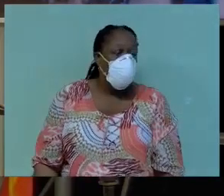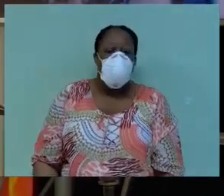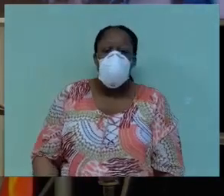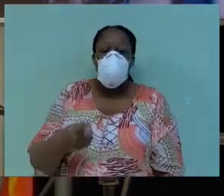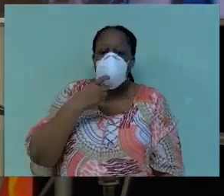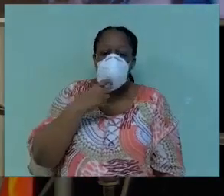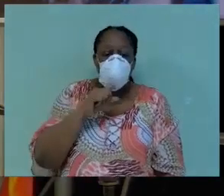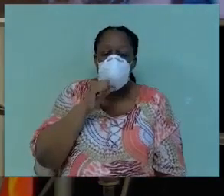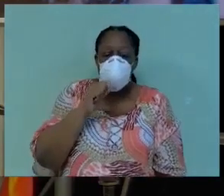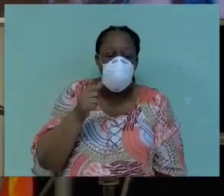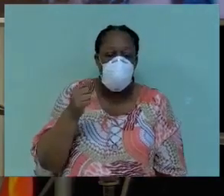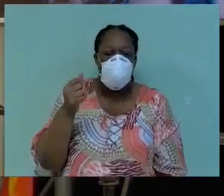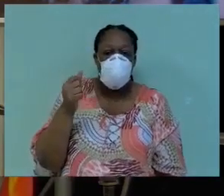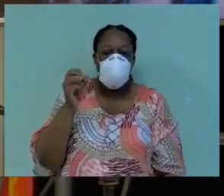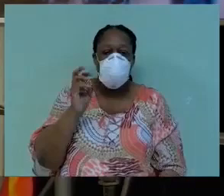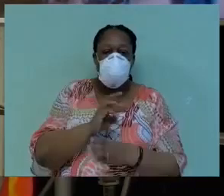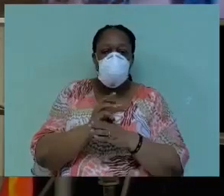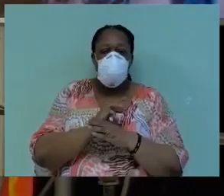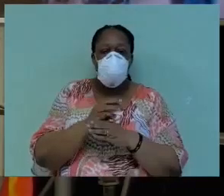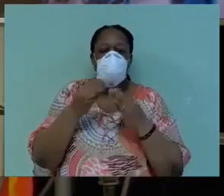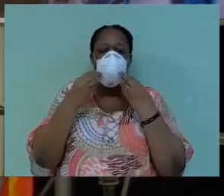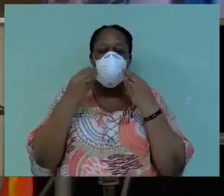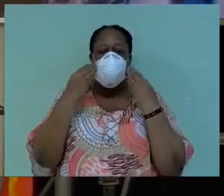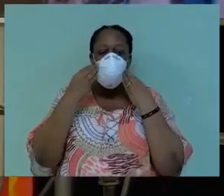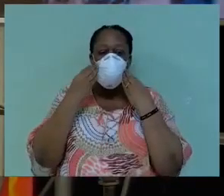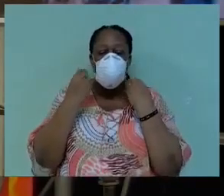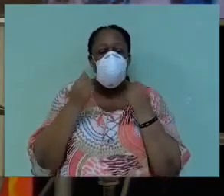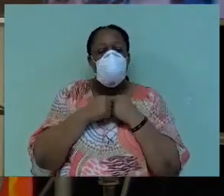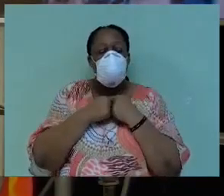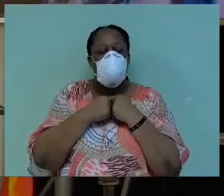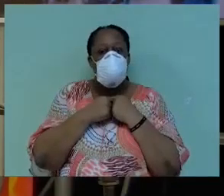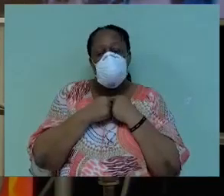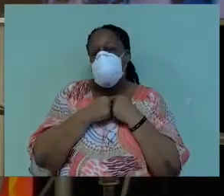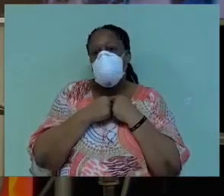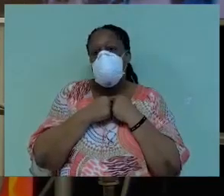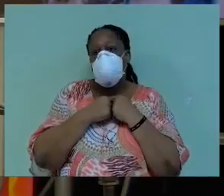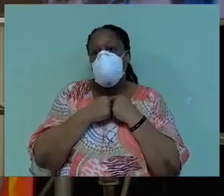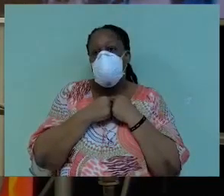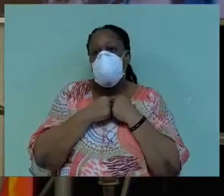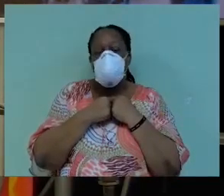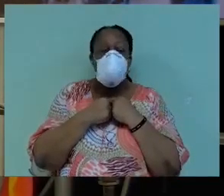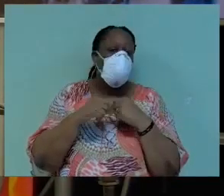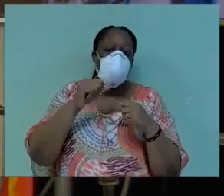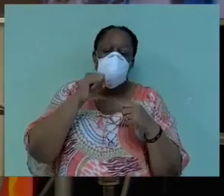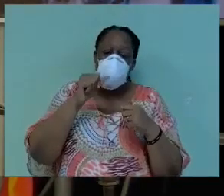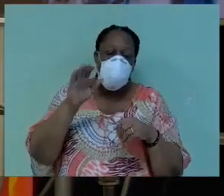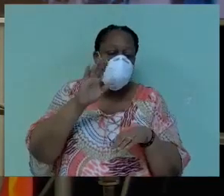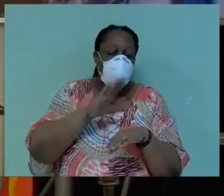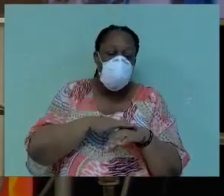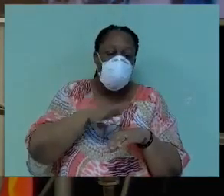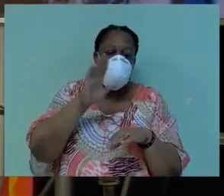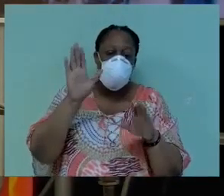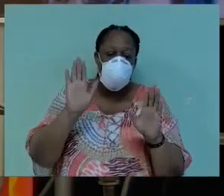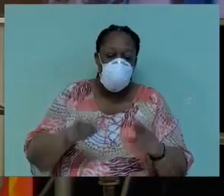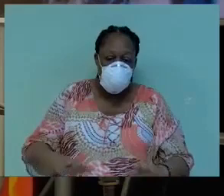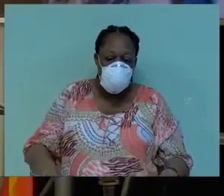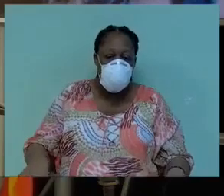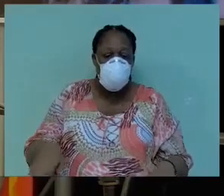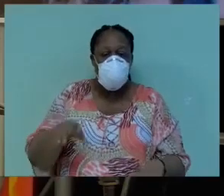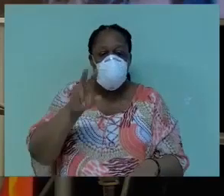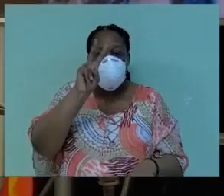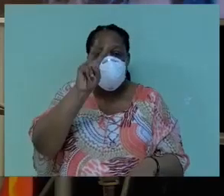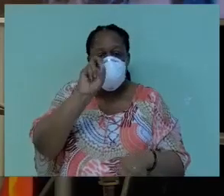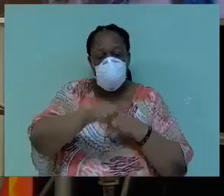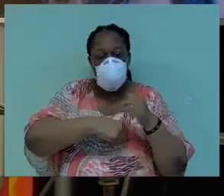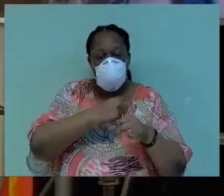wear a mask, and I said before that these coverings should not necessarily be placed on children younger than 2 years old, or anyone